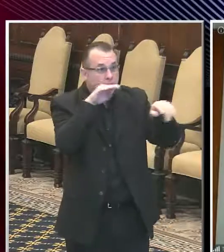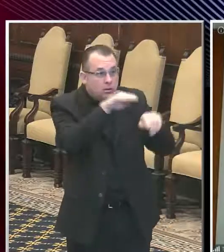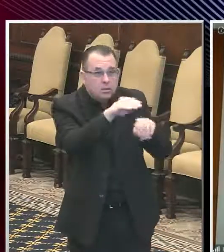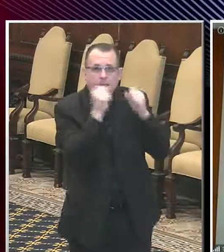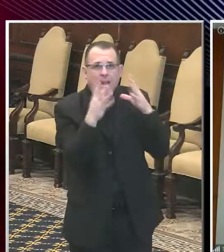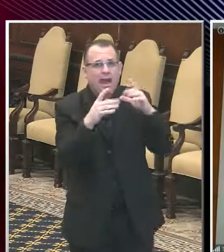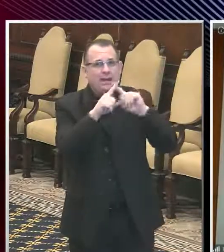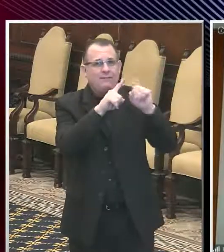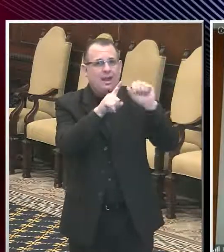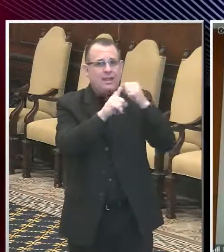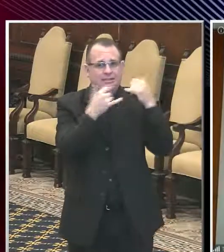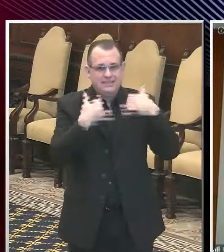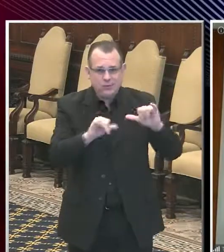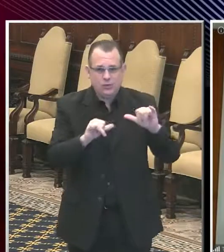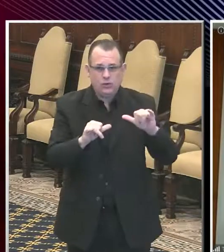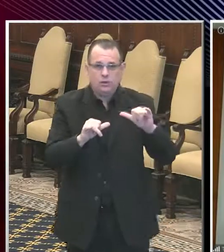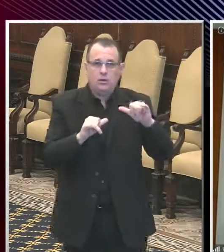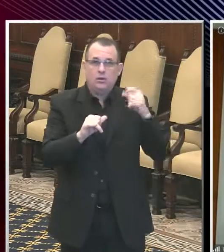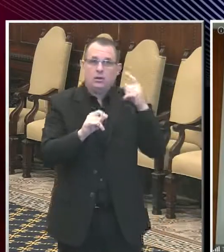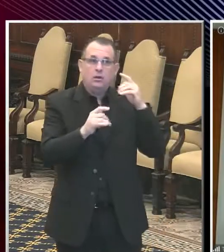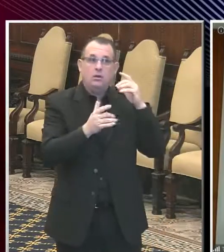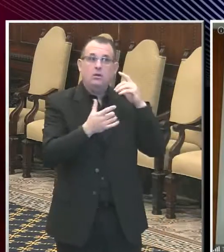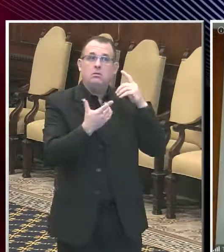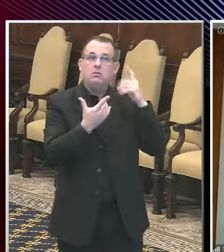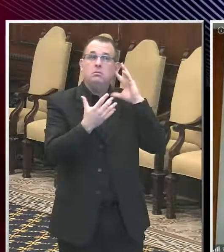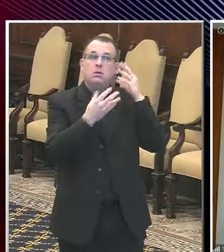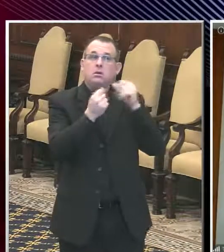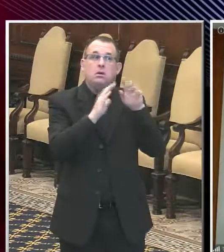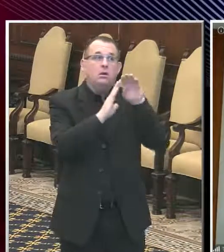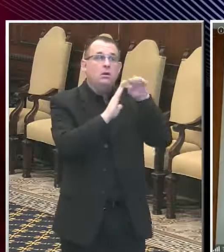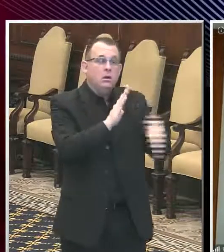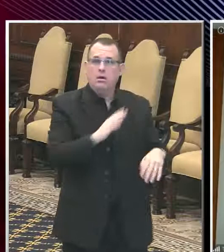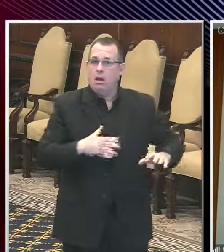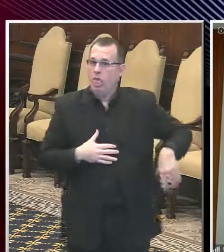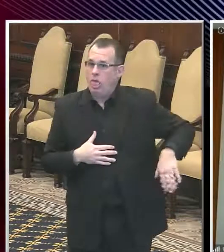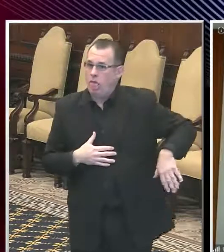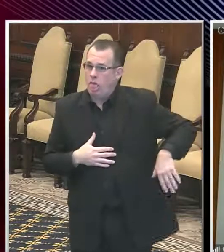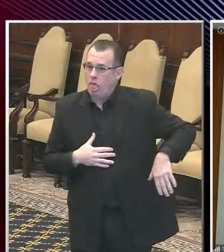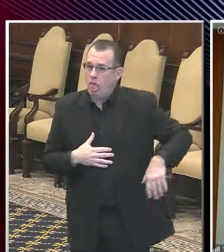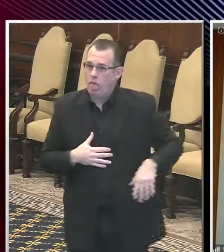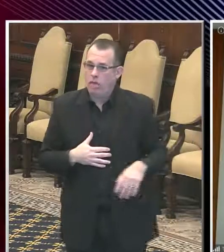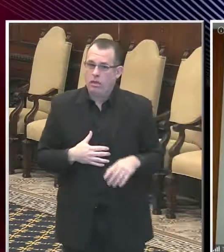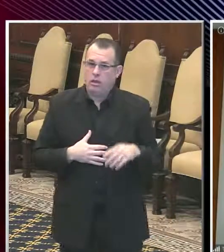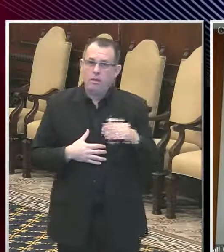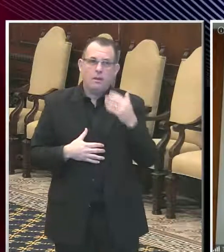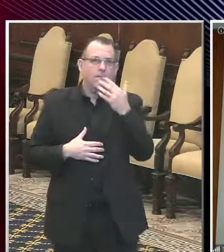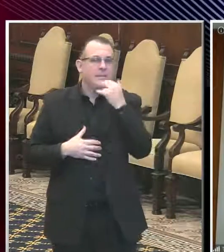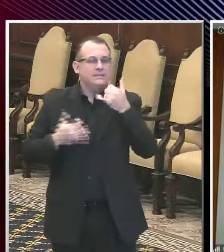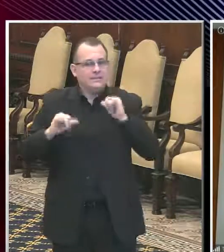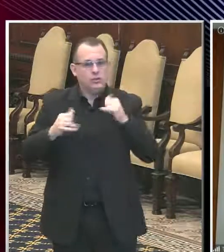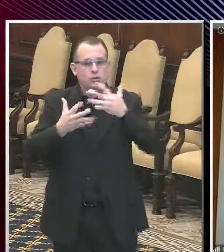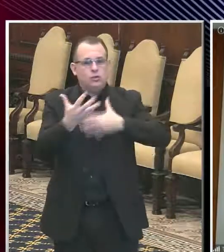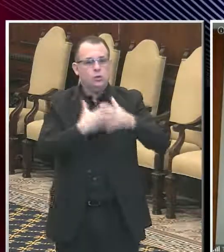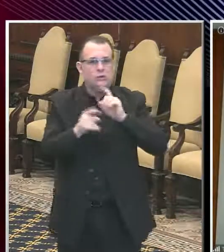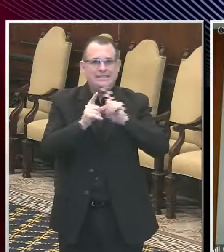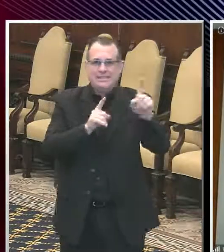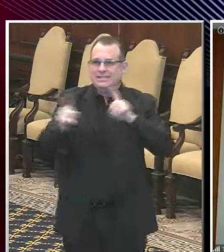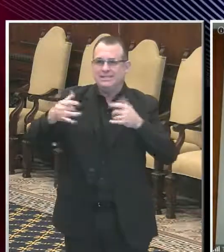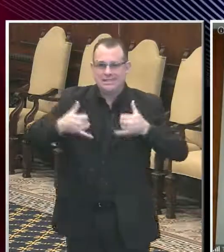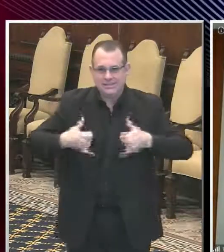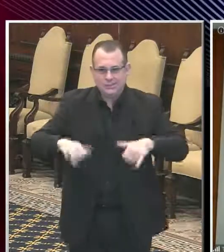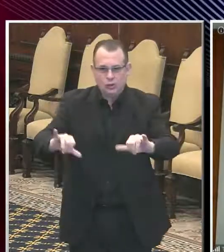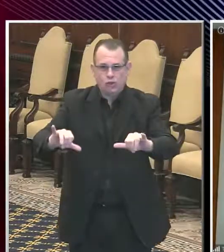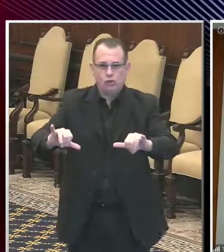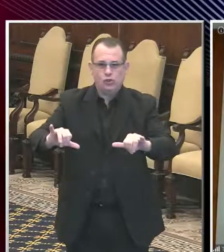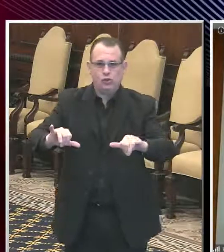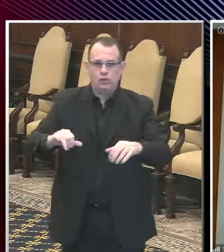count. So our best tool today is our social distancing. When we don't know who's positive and who isn't, you have to